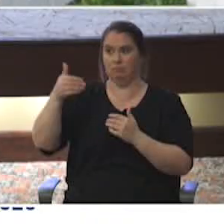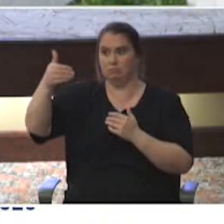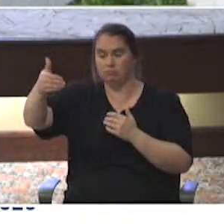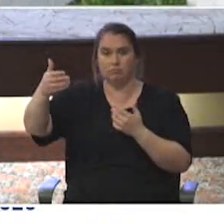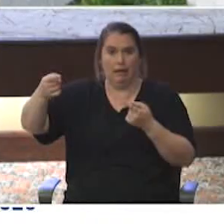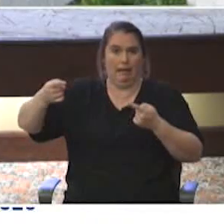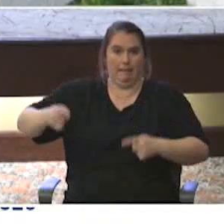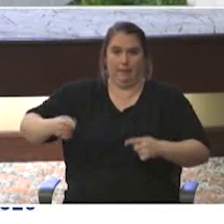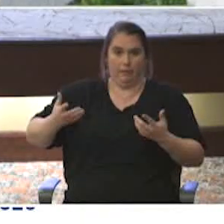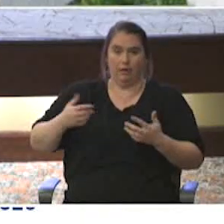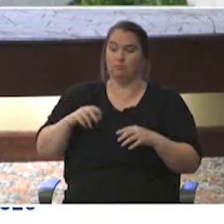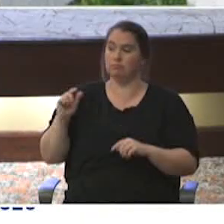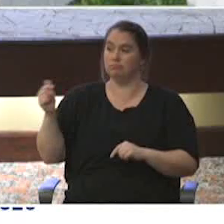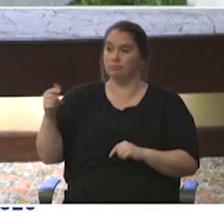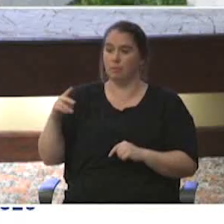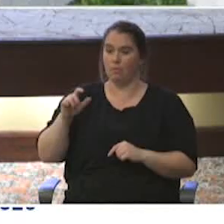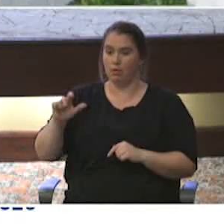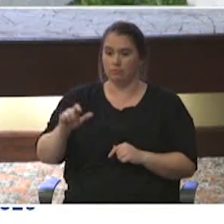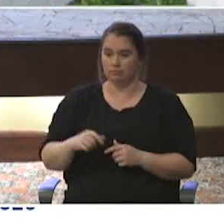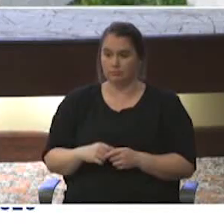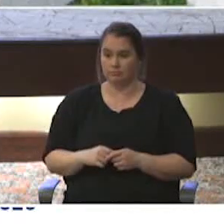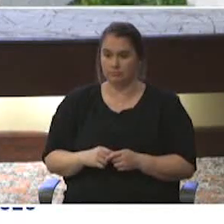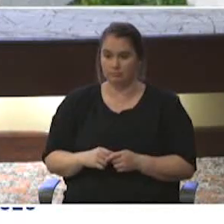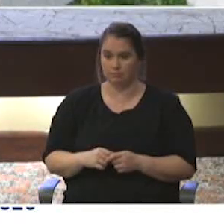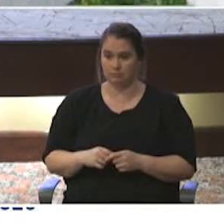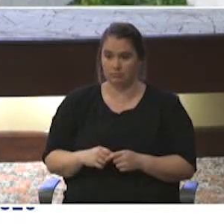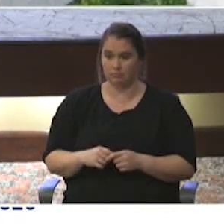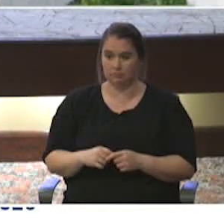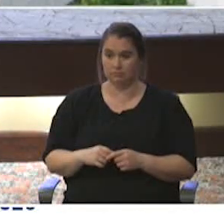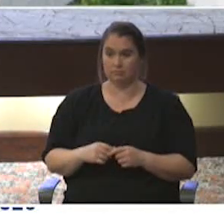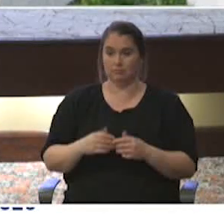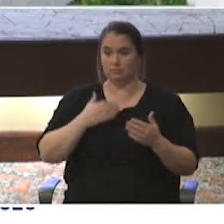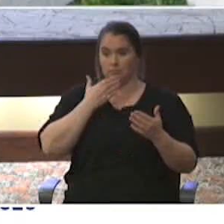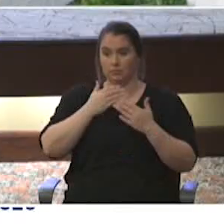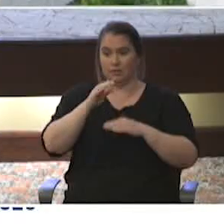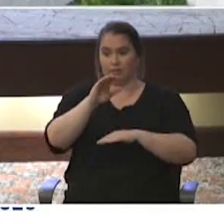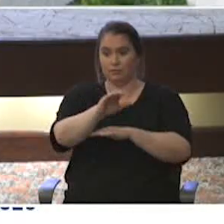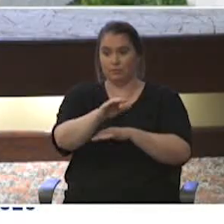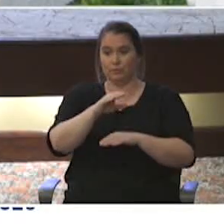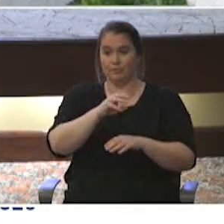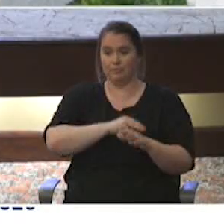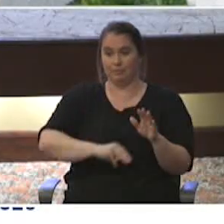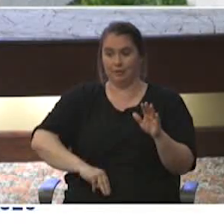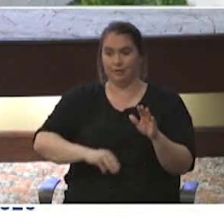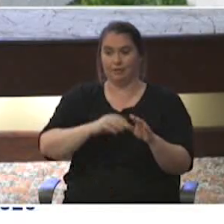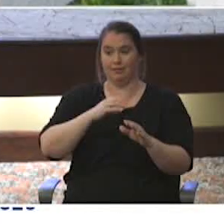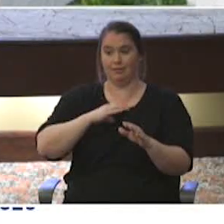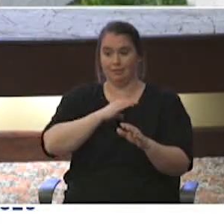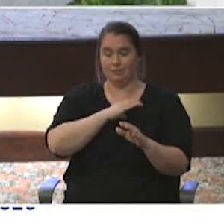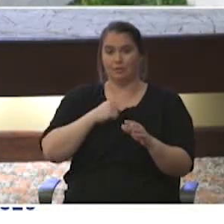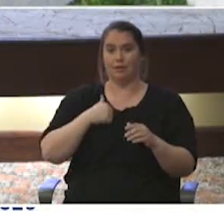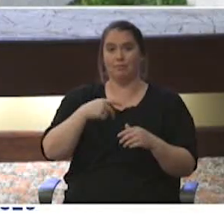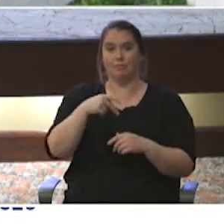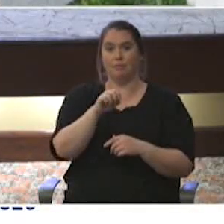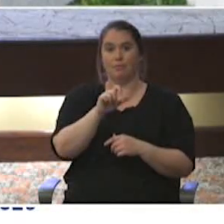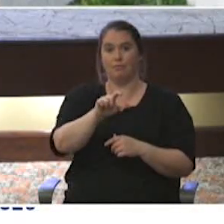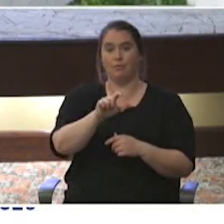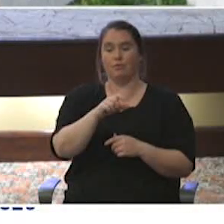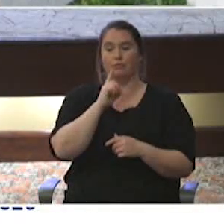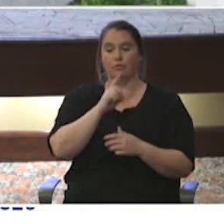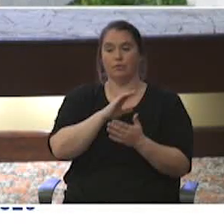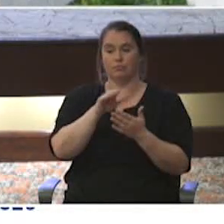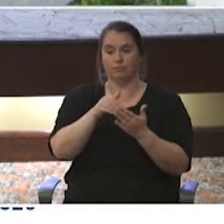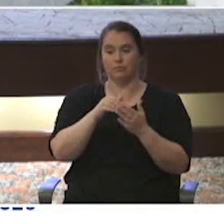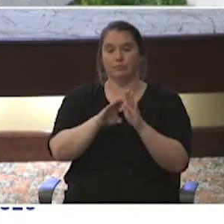District. Mr. Balk? Thank you, Assistant City Manager Holt. Good afternoon, Mayor and Council. Tom Balk, Director of Strategic Initiatives.